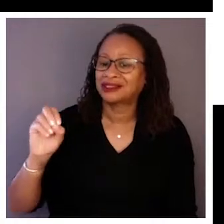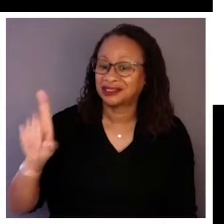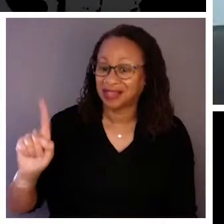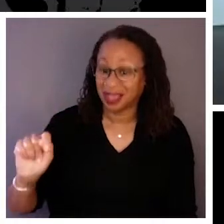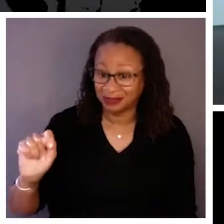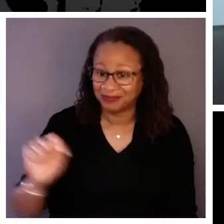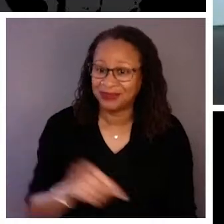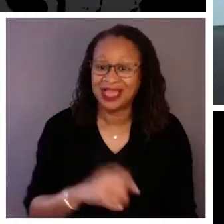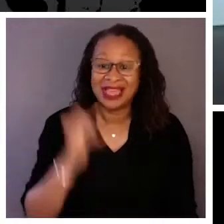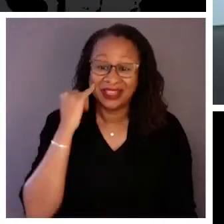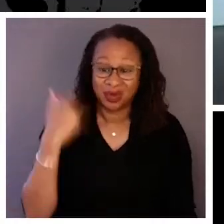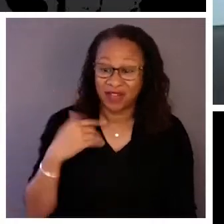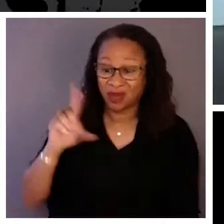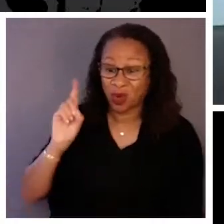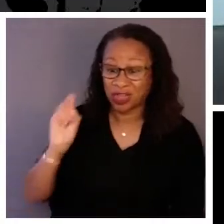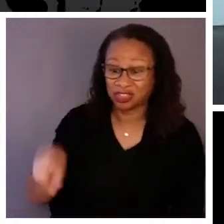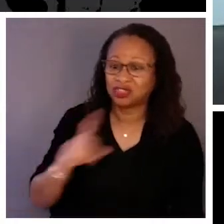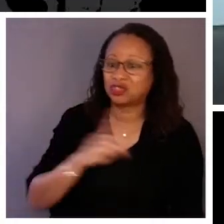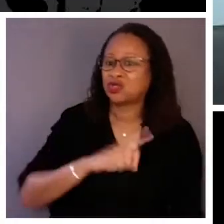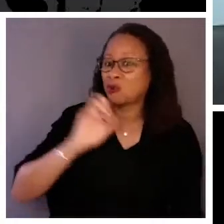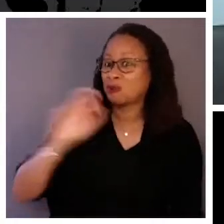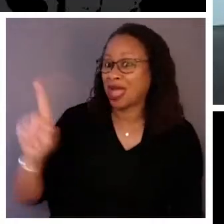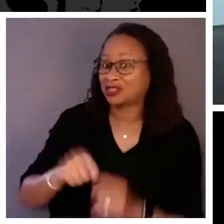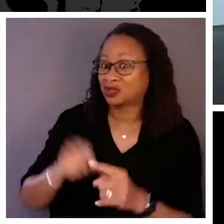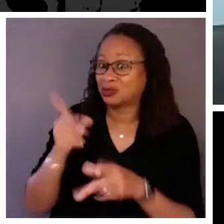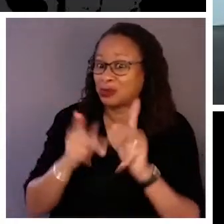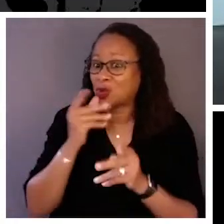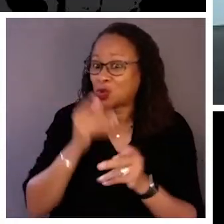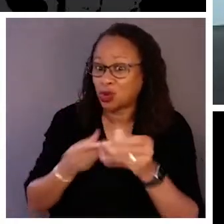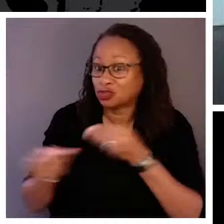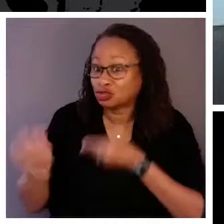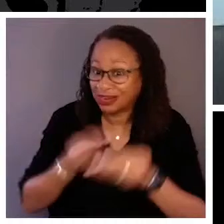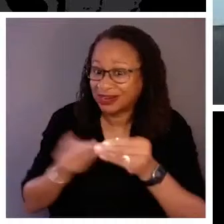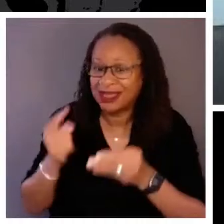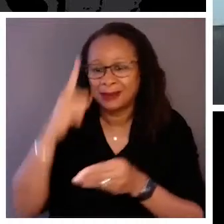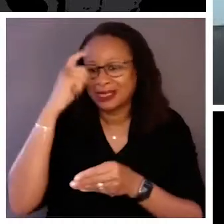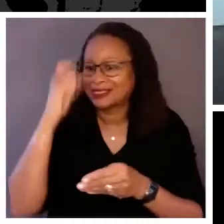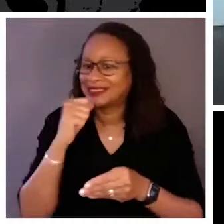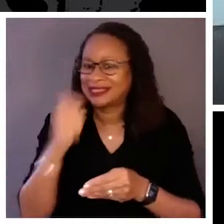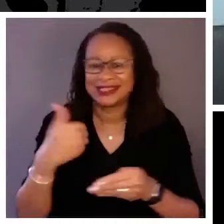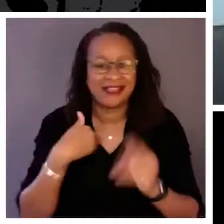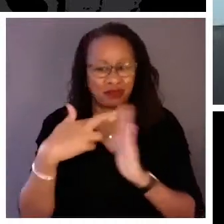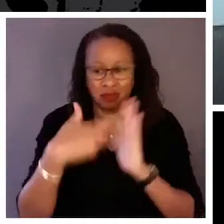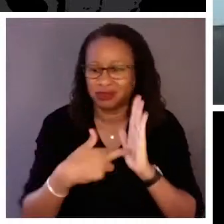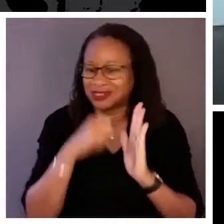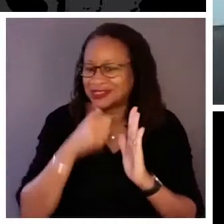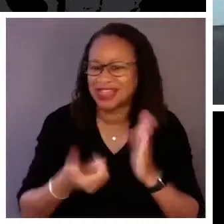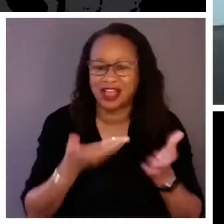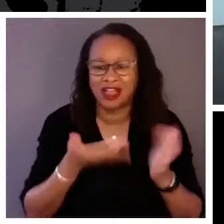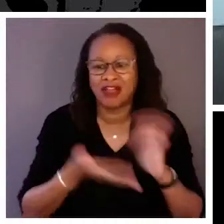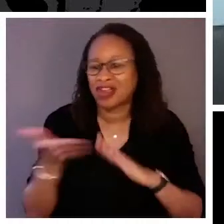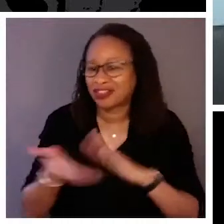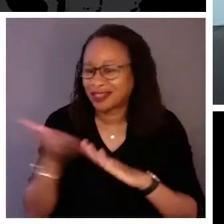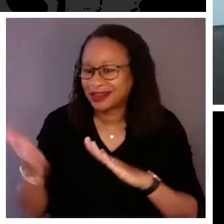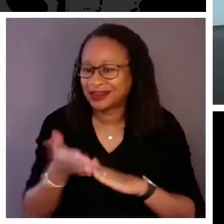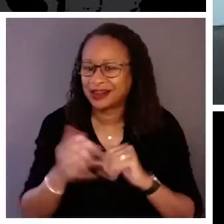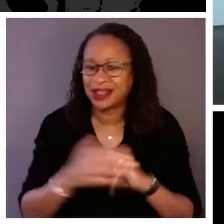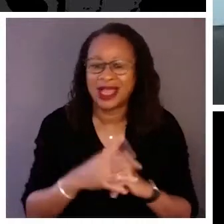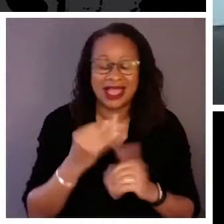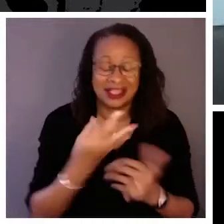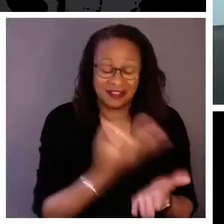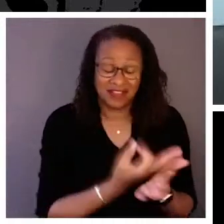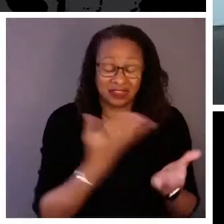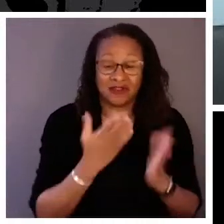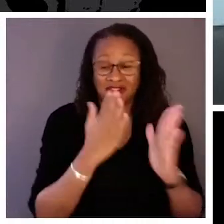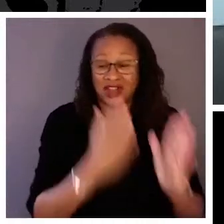in it, because it is not regulated, and your financial advisor probably isn't going to know too much about it at